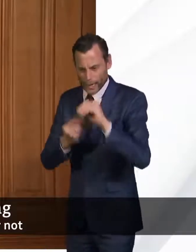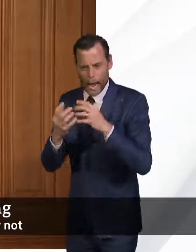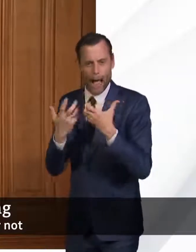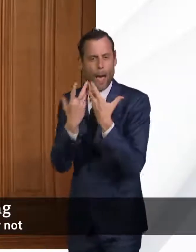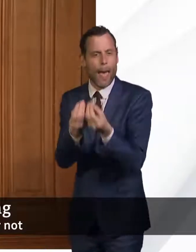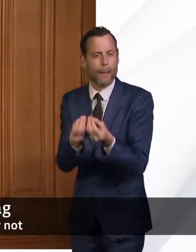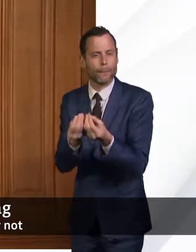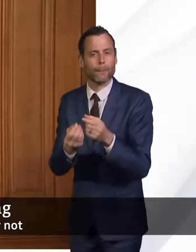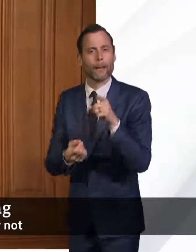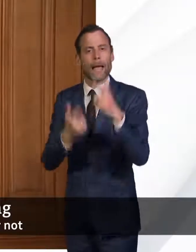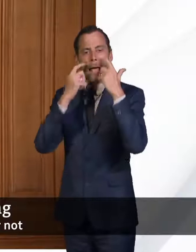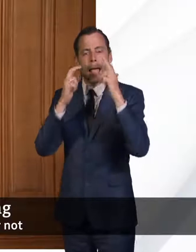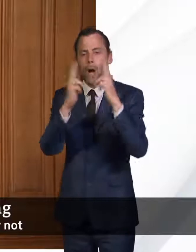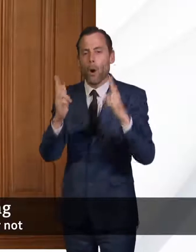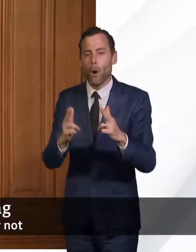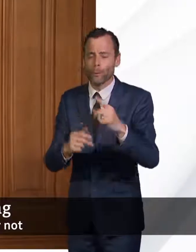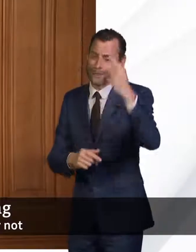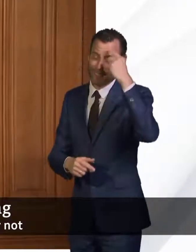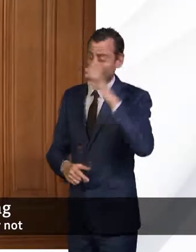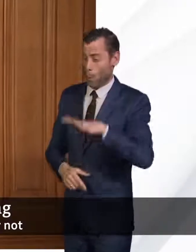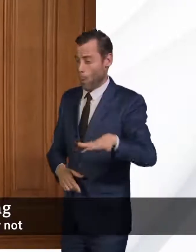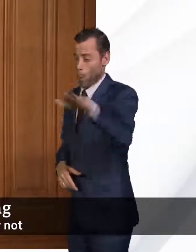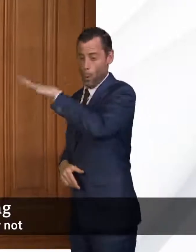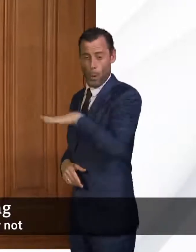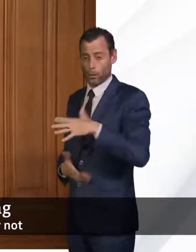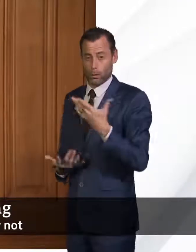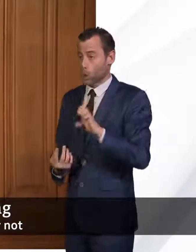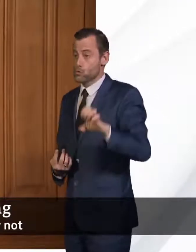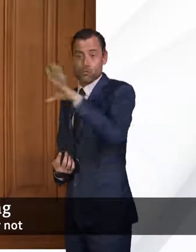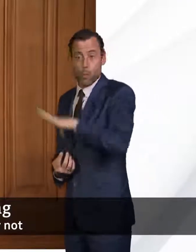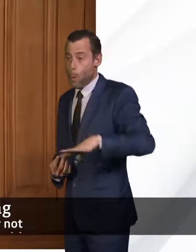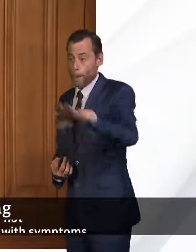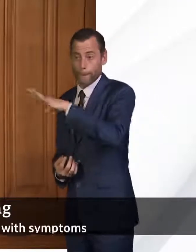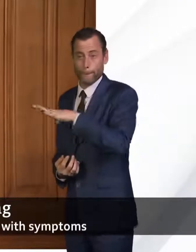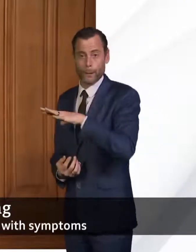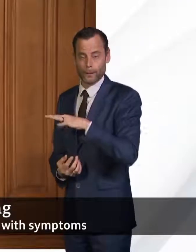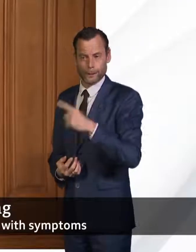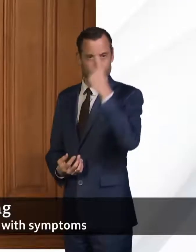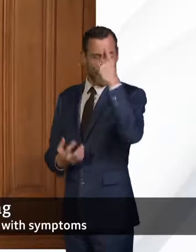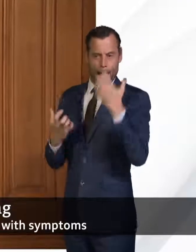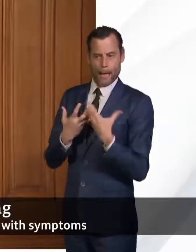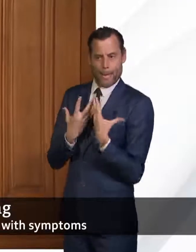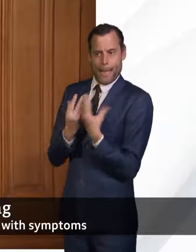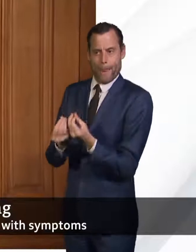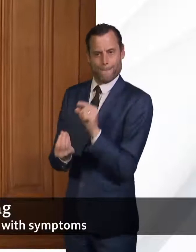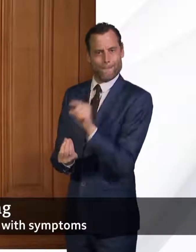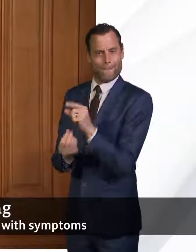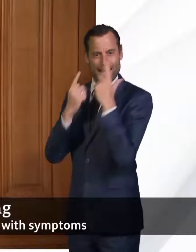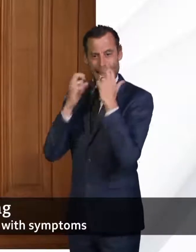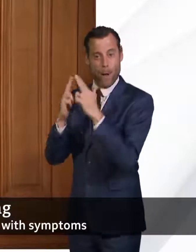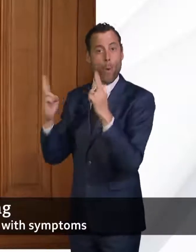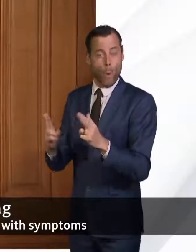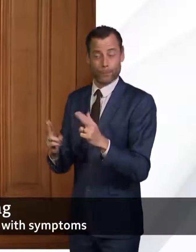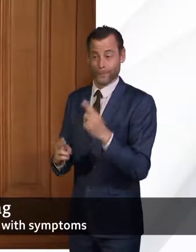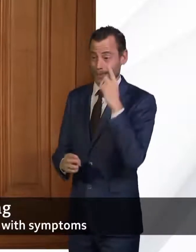care homes is an international one. Every country in Europe has had a significant problem with a large proportion of the deaths